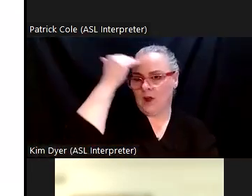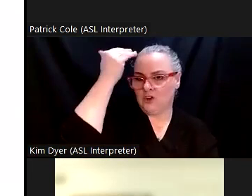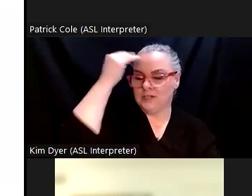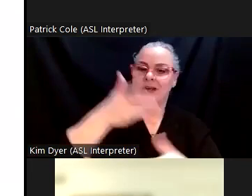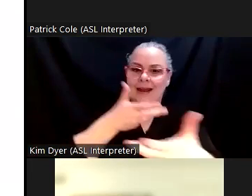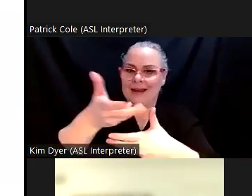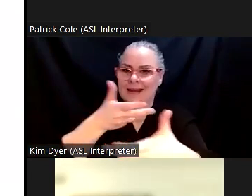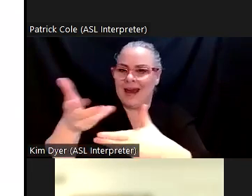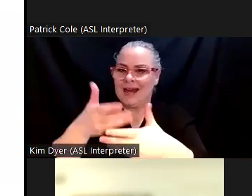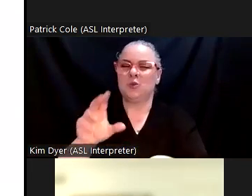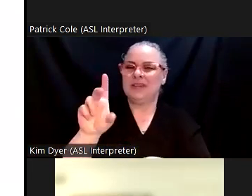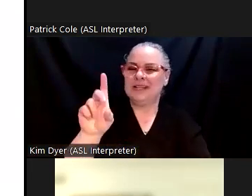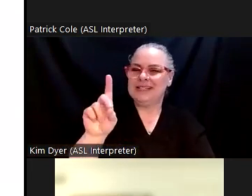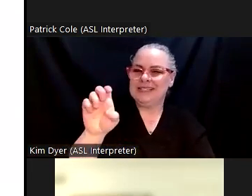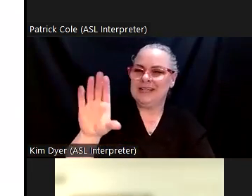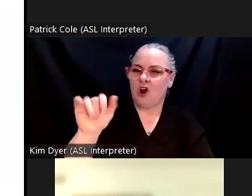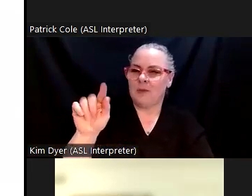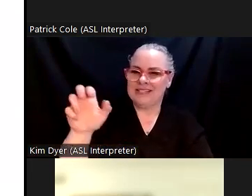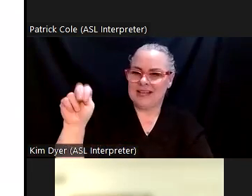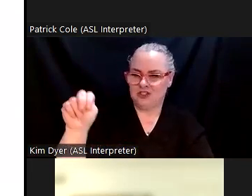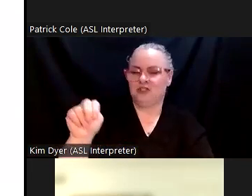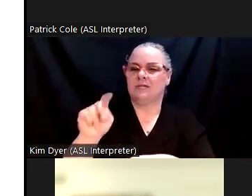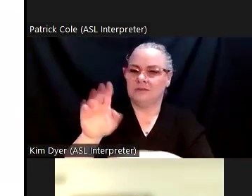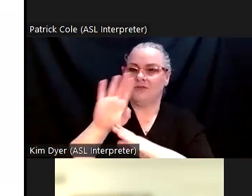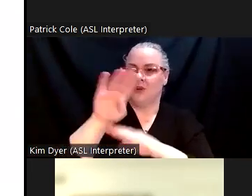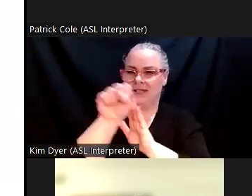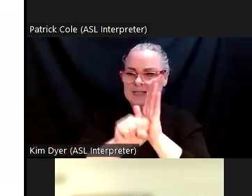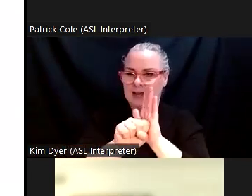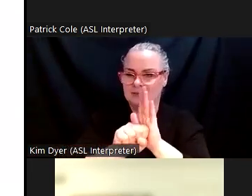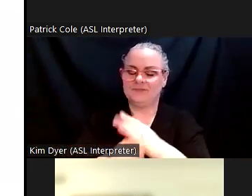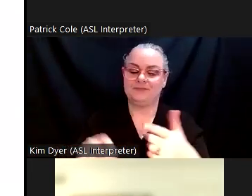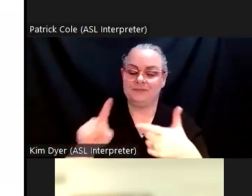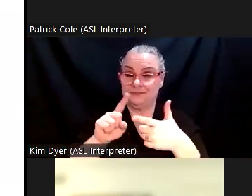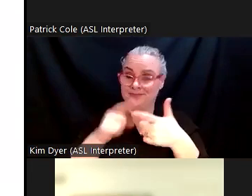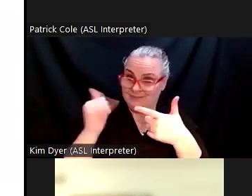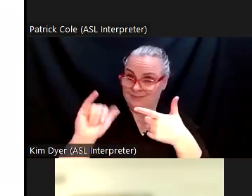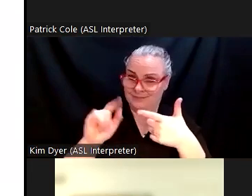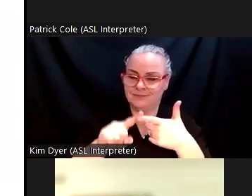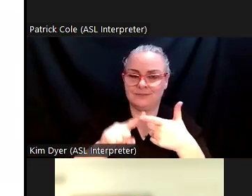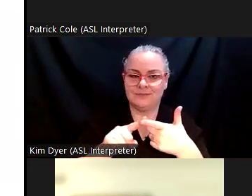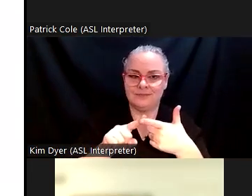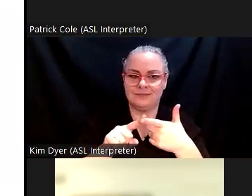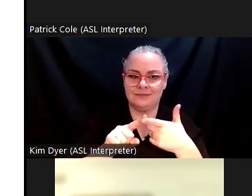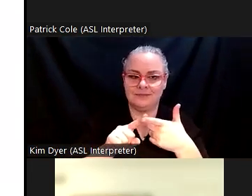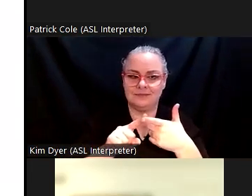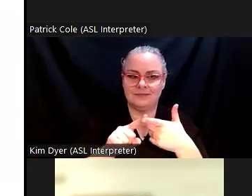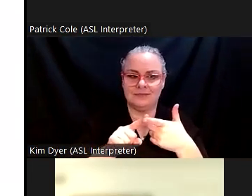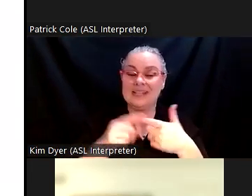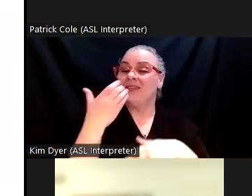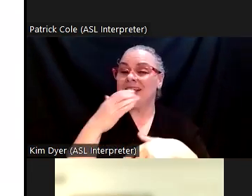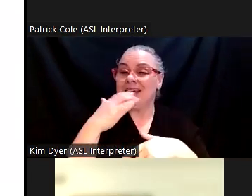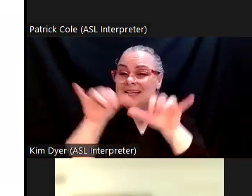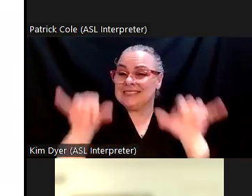engagement with decarbonization and climate change at the state. So the second measure here is to decarbonize building heating